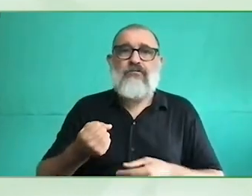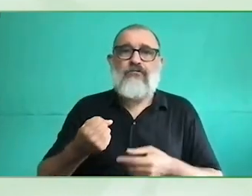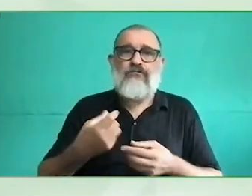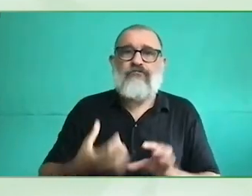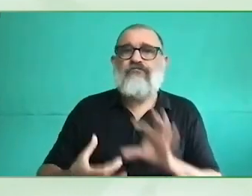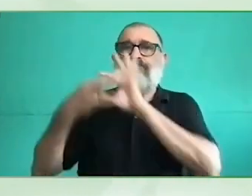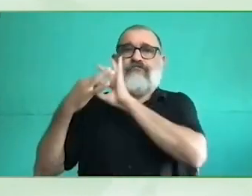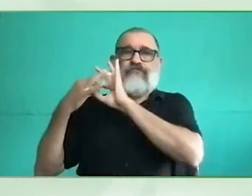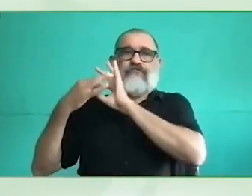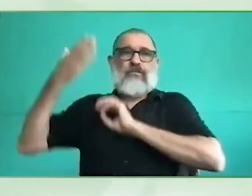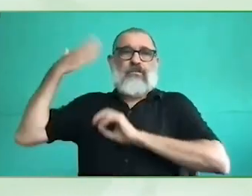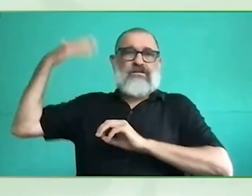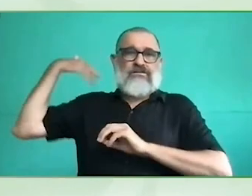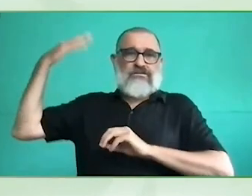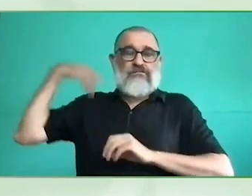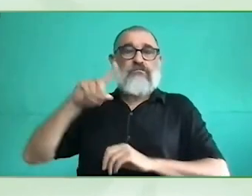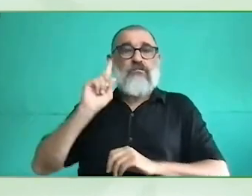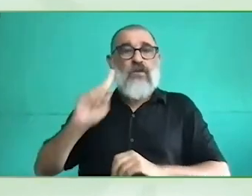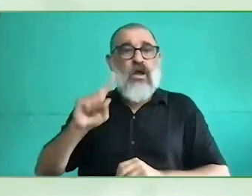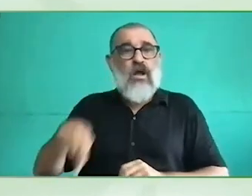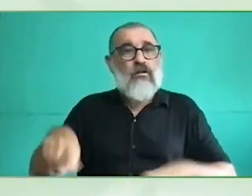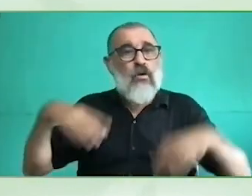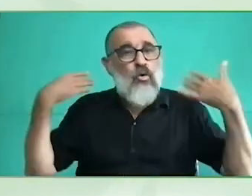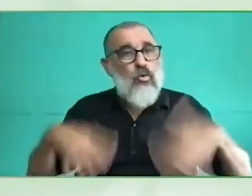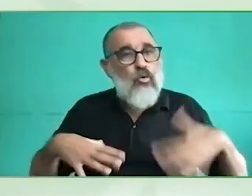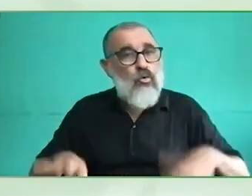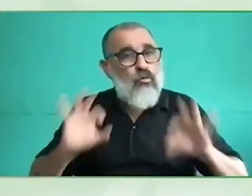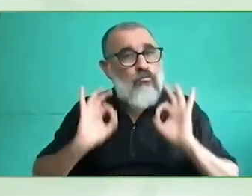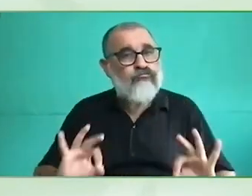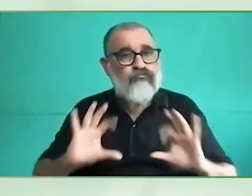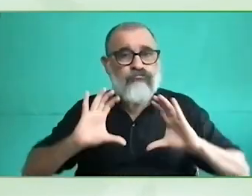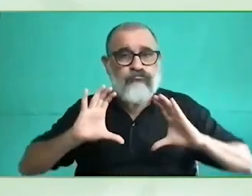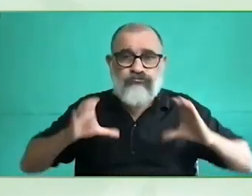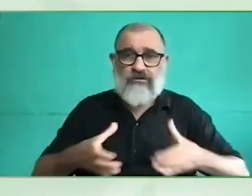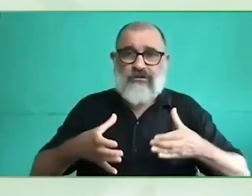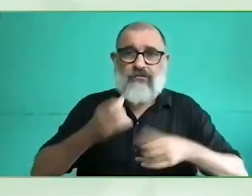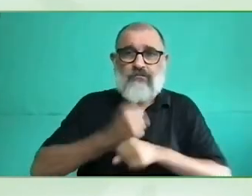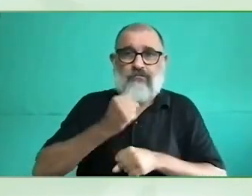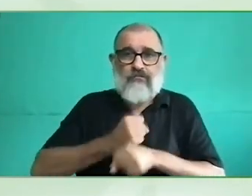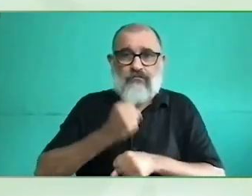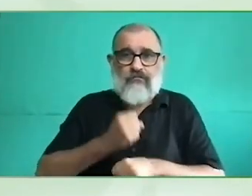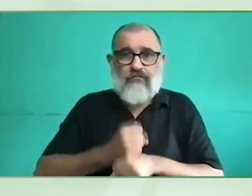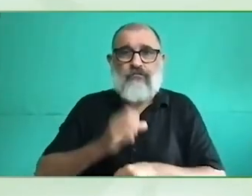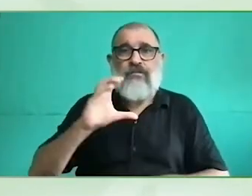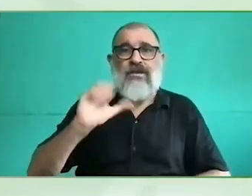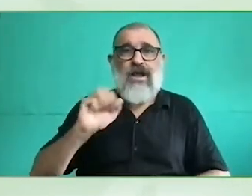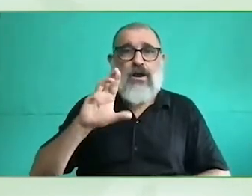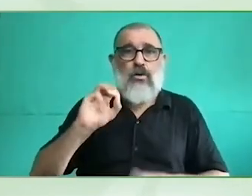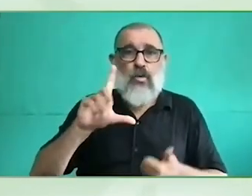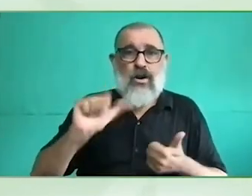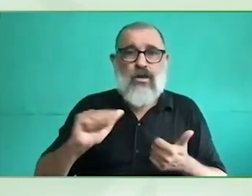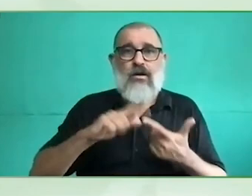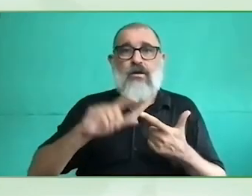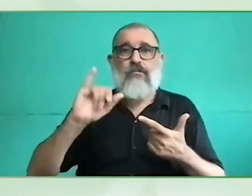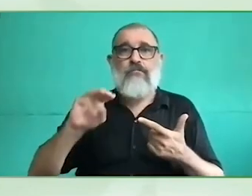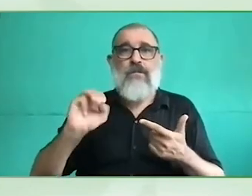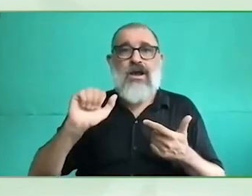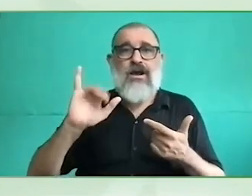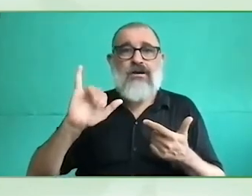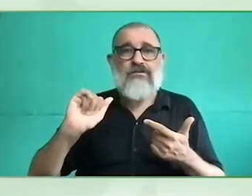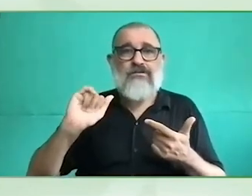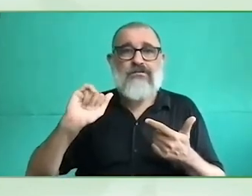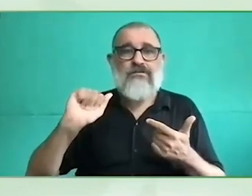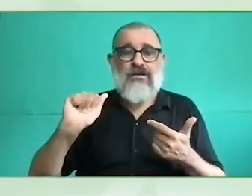that the team of Carola and Maria Ignatia and Andres were so